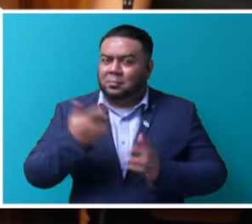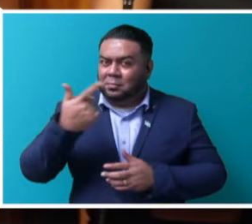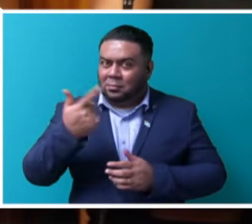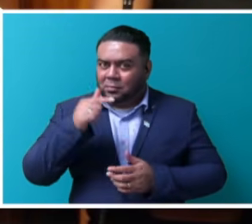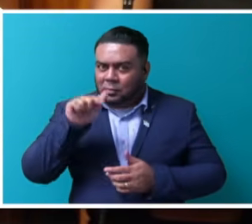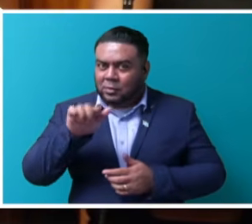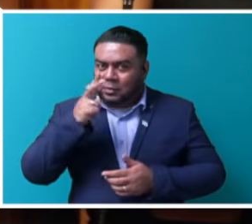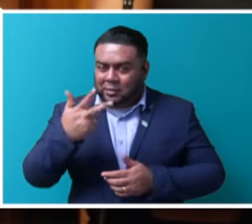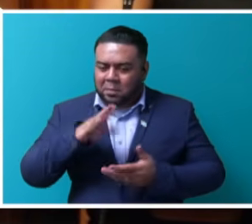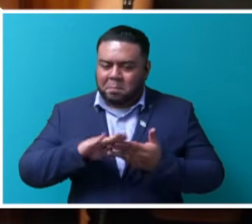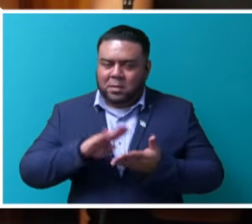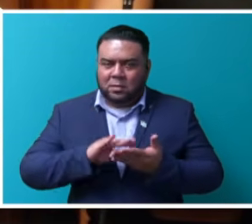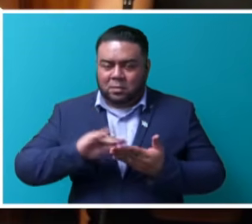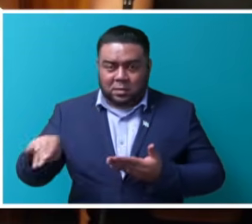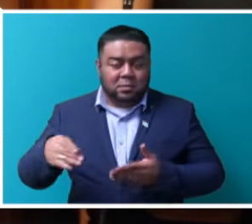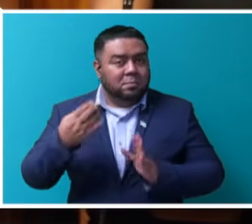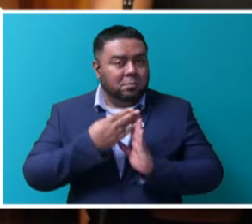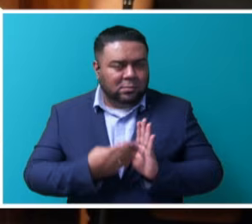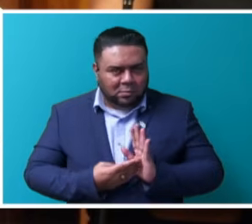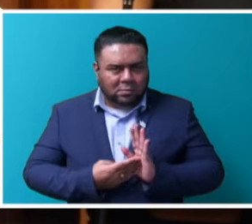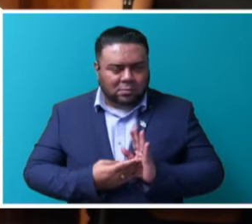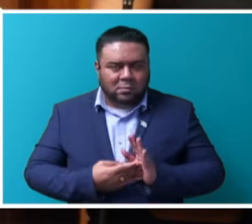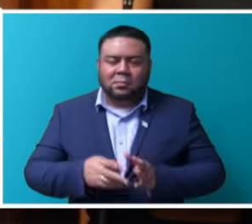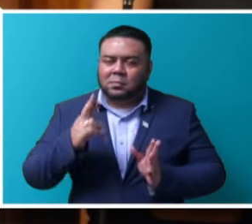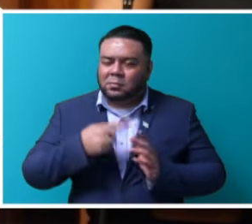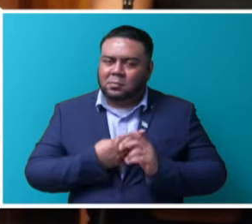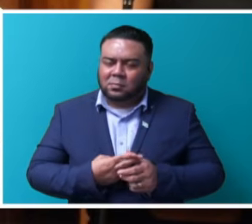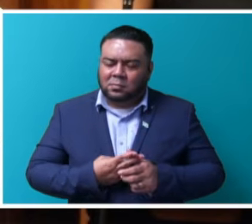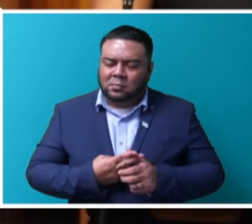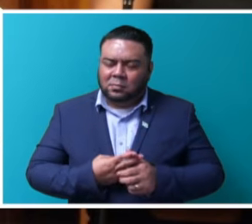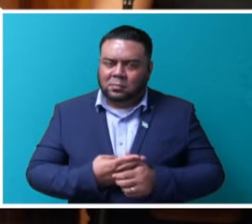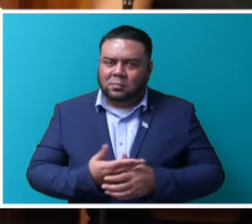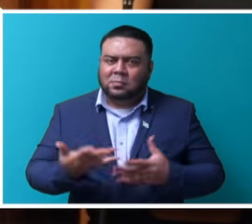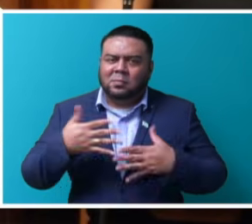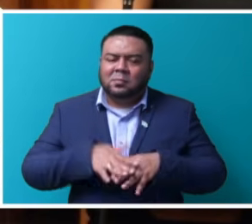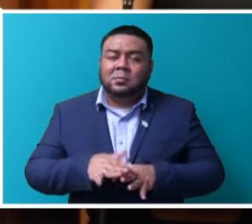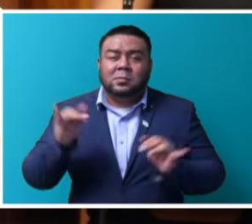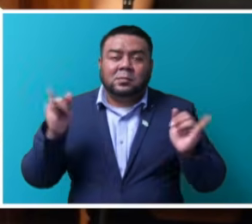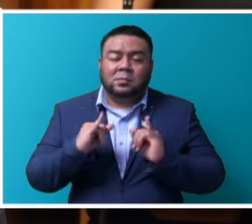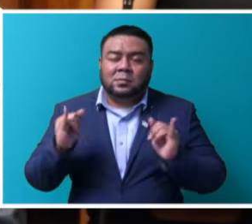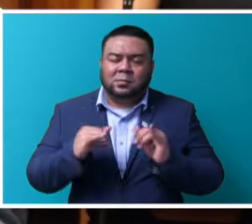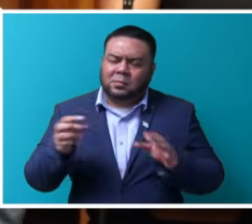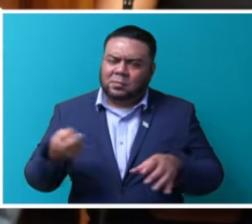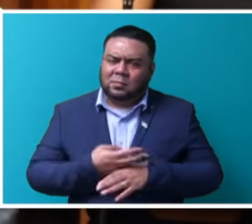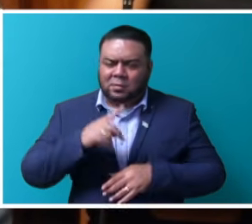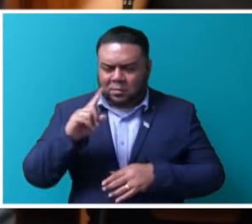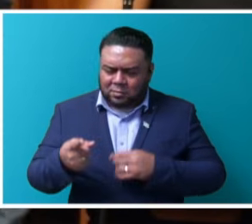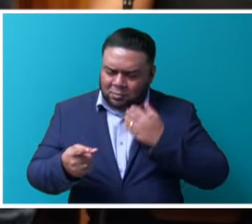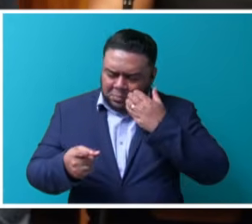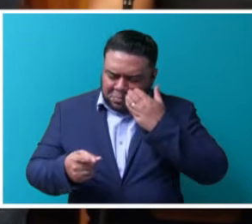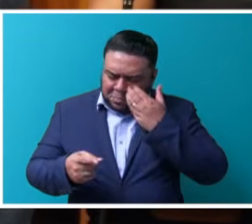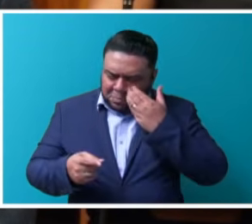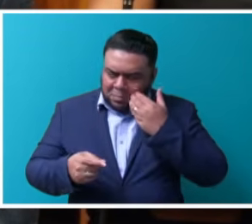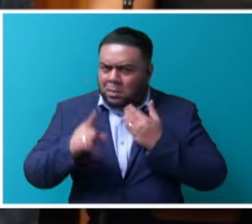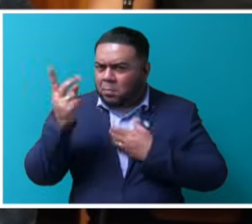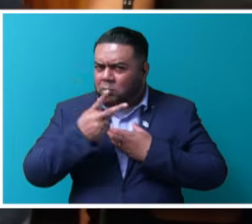million. This budget, Mr. Speaker, responds decisively to an issue that has affected thousands of Fijians